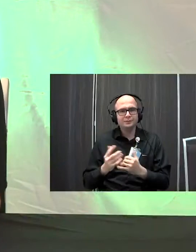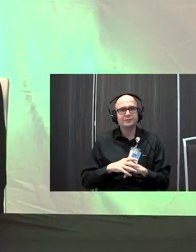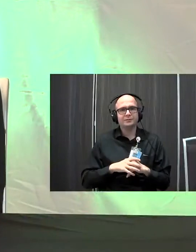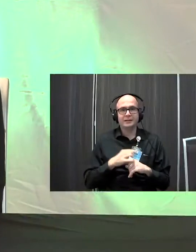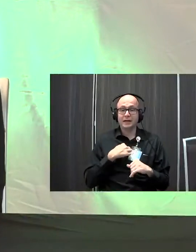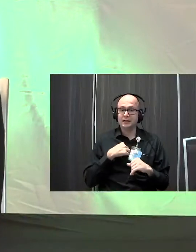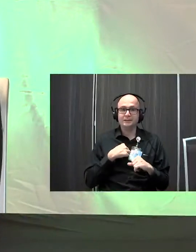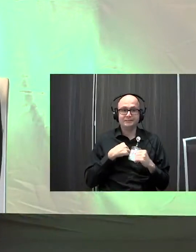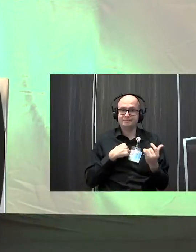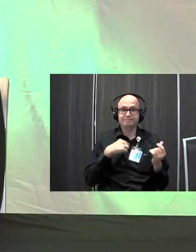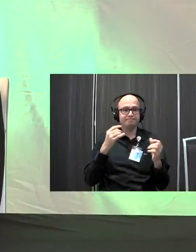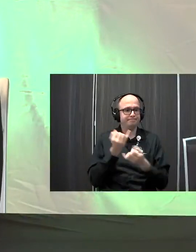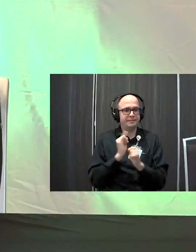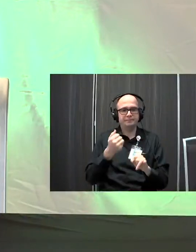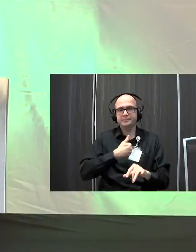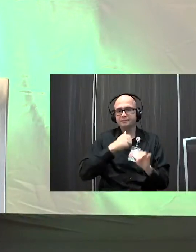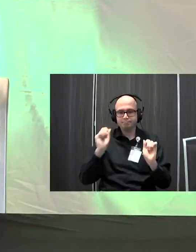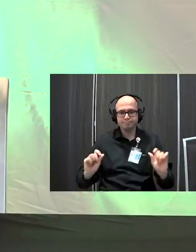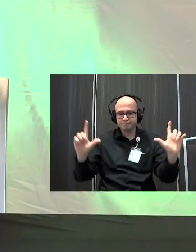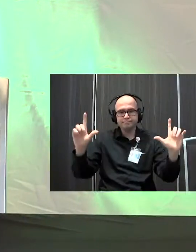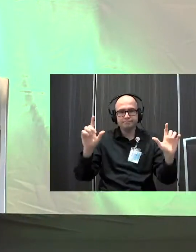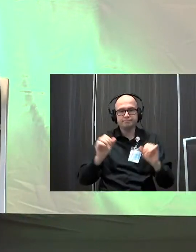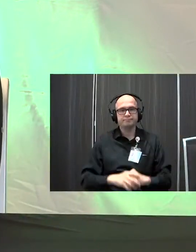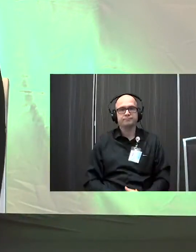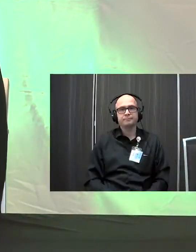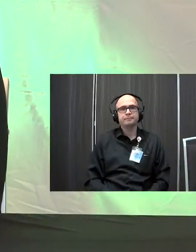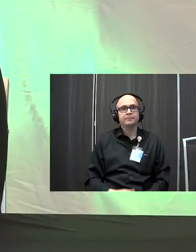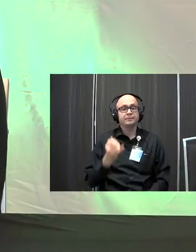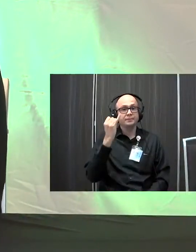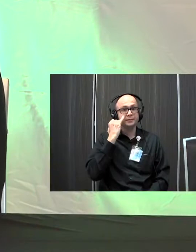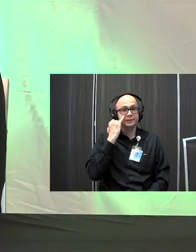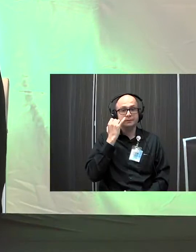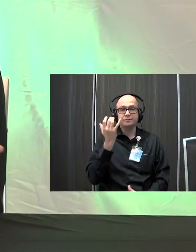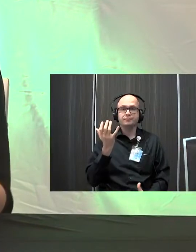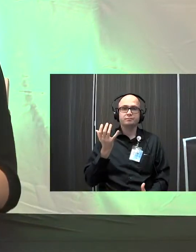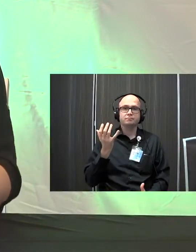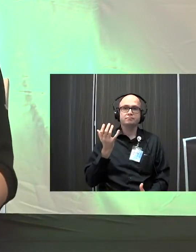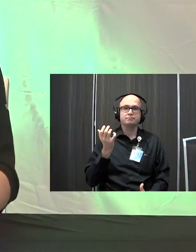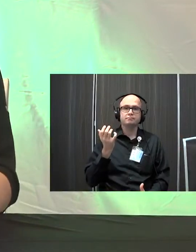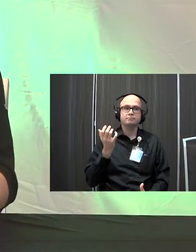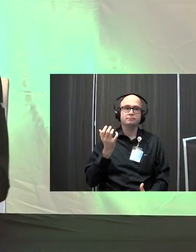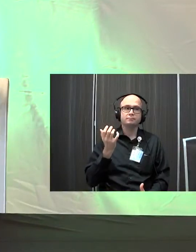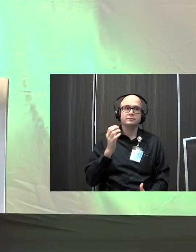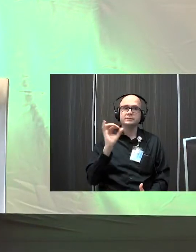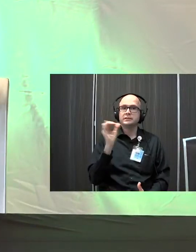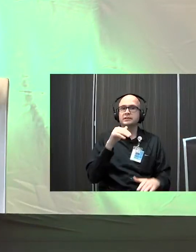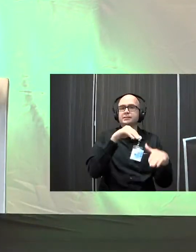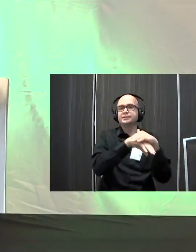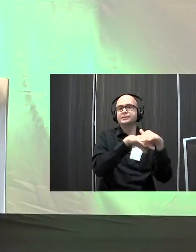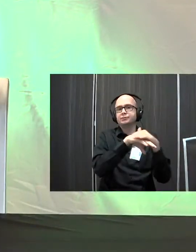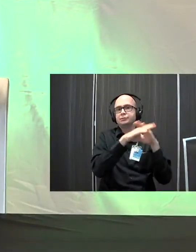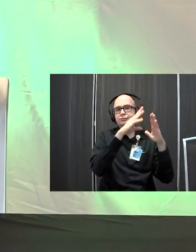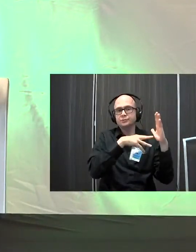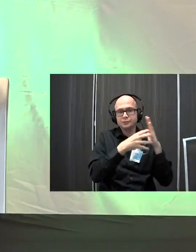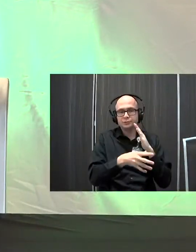I was able to independently check that. So if there's things that we can do, like making a very accessible schedule